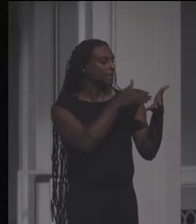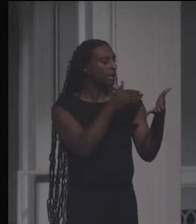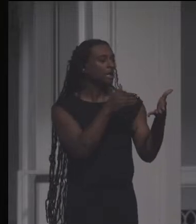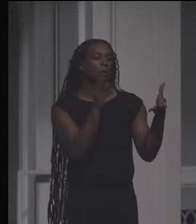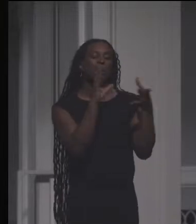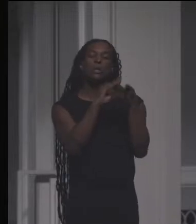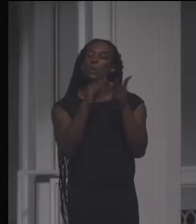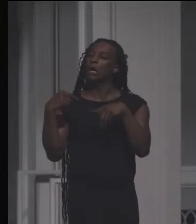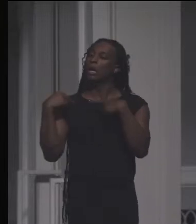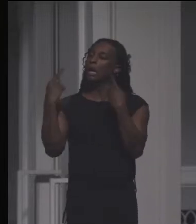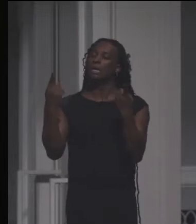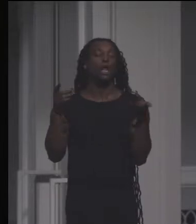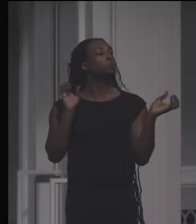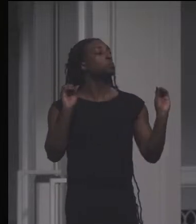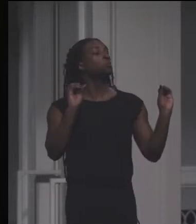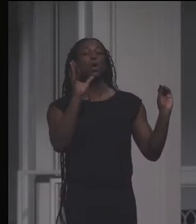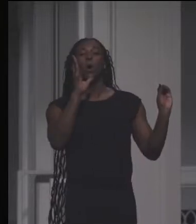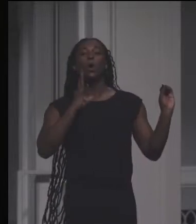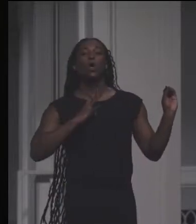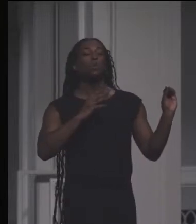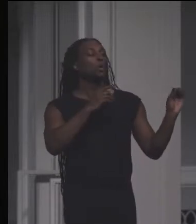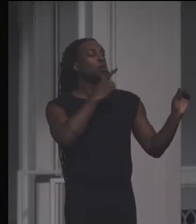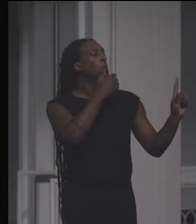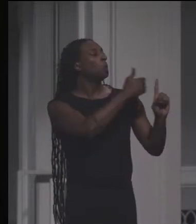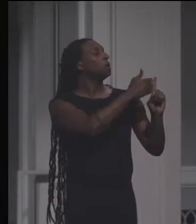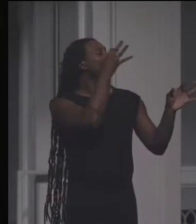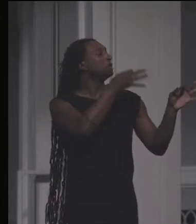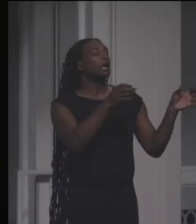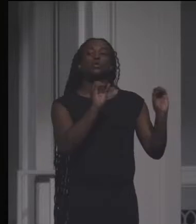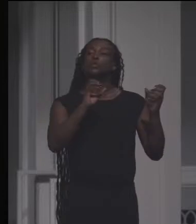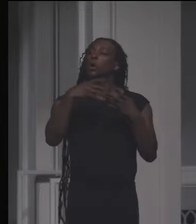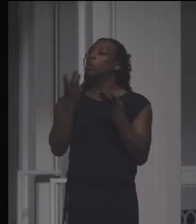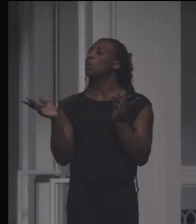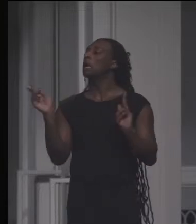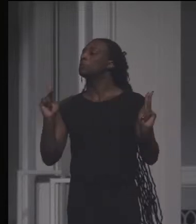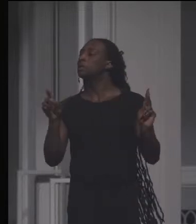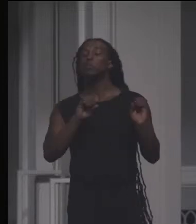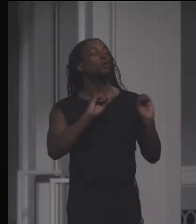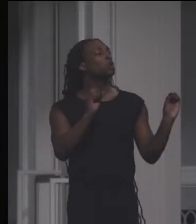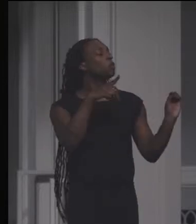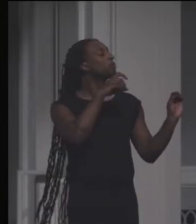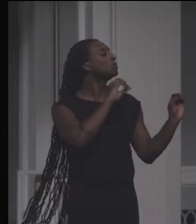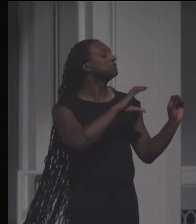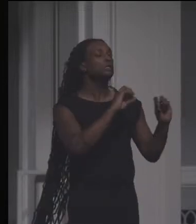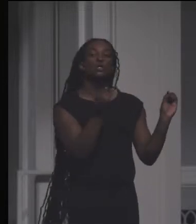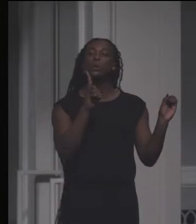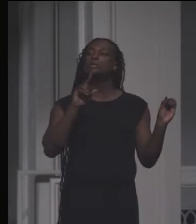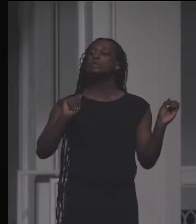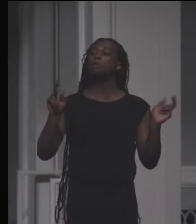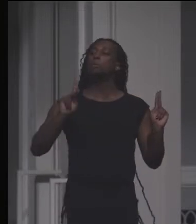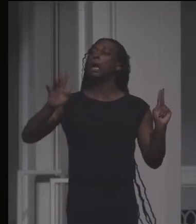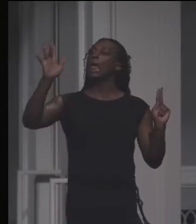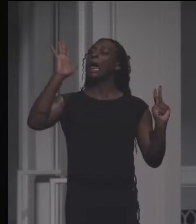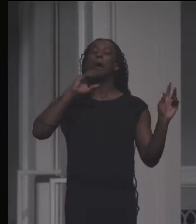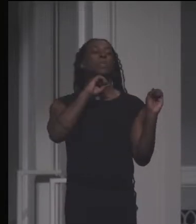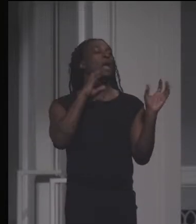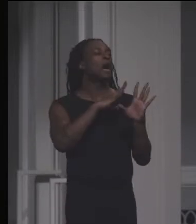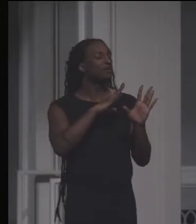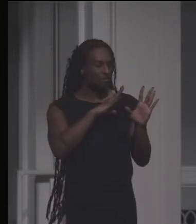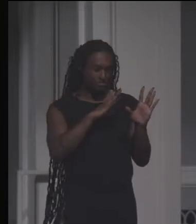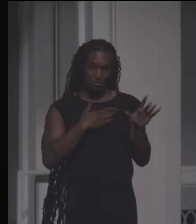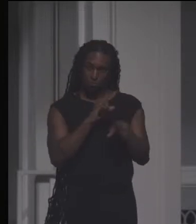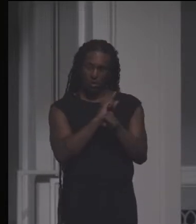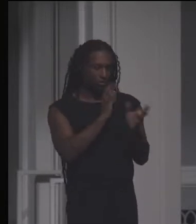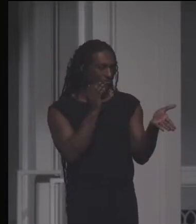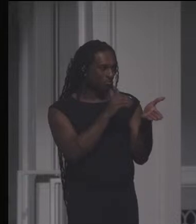agency, no queer folk, no people of color, or disabled people in the early Middle Ages. And I like to think I've done